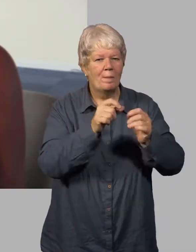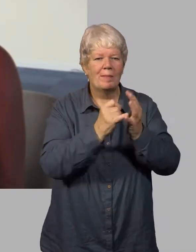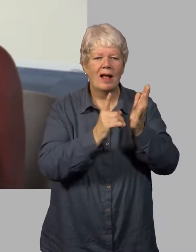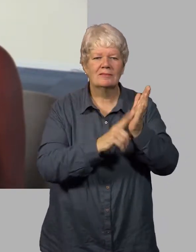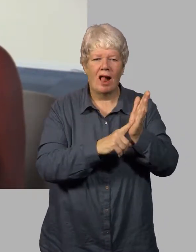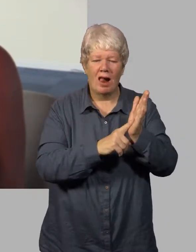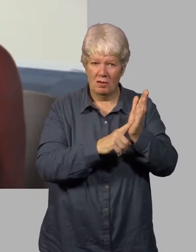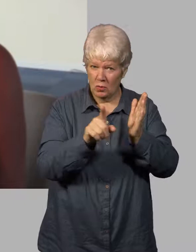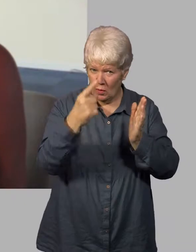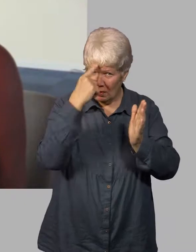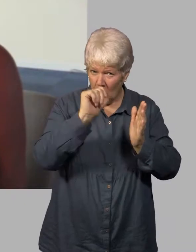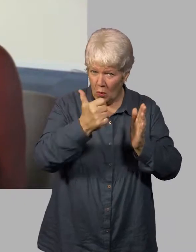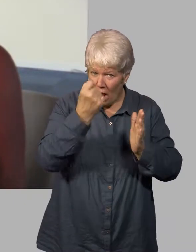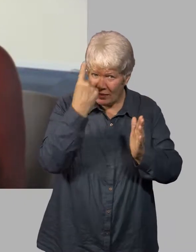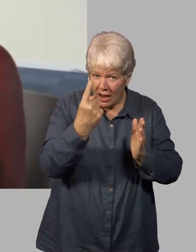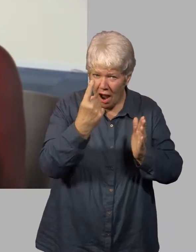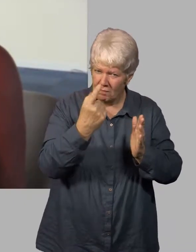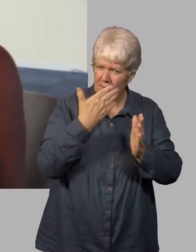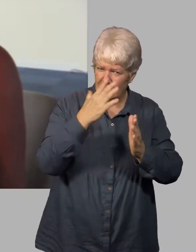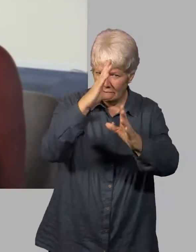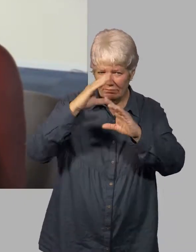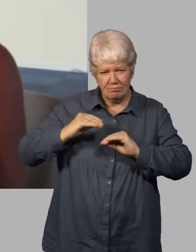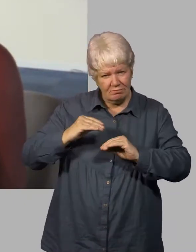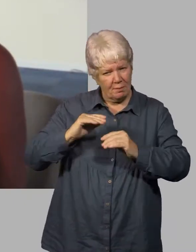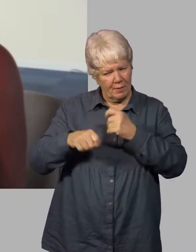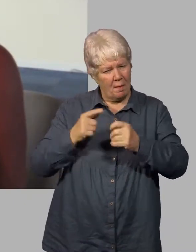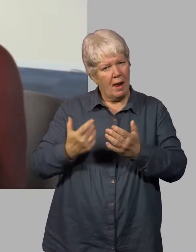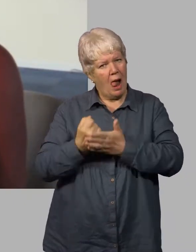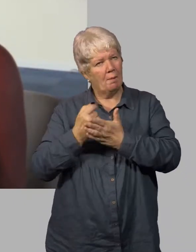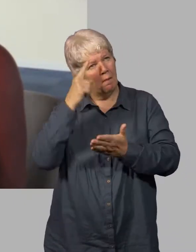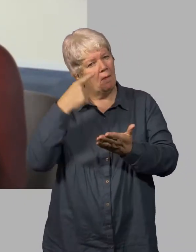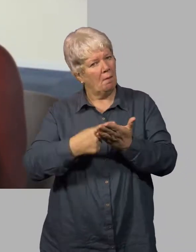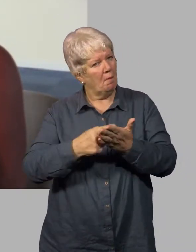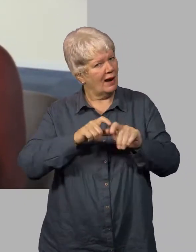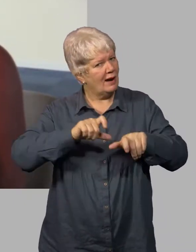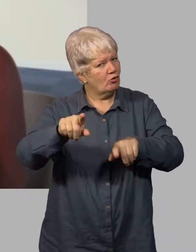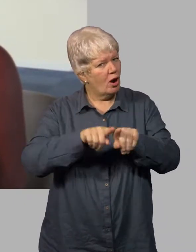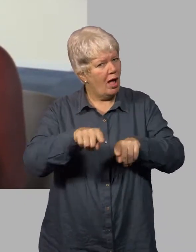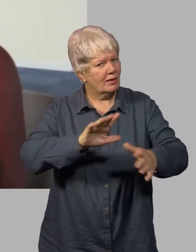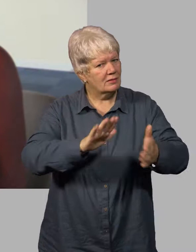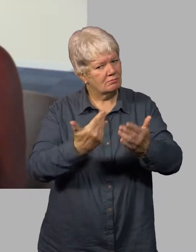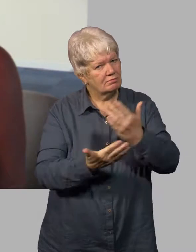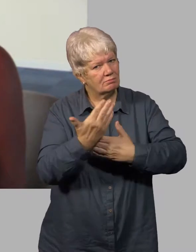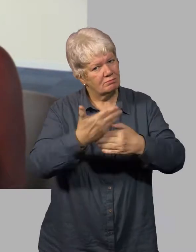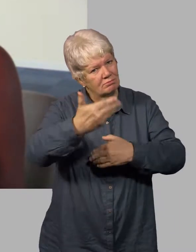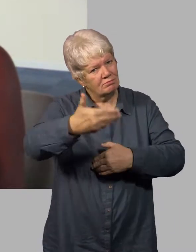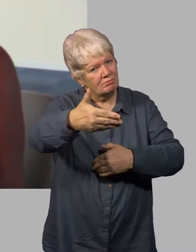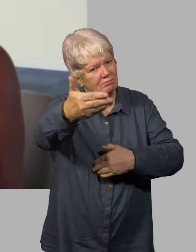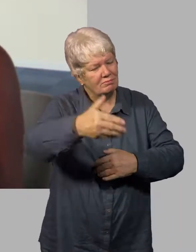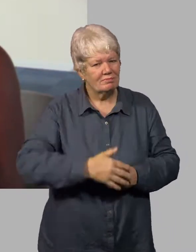use BSL. We'd really welcome your feedback, as it'll help us decide whether to do this for future